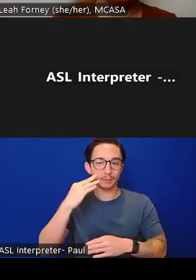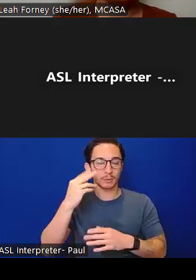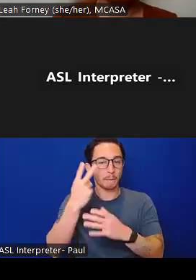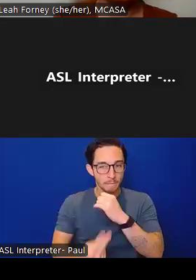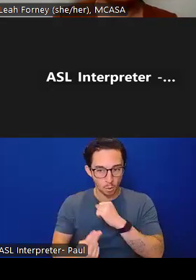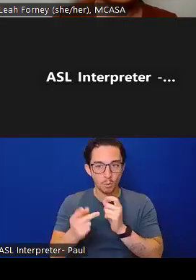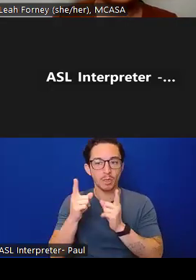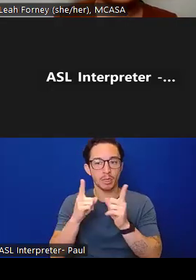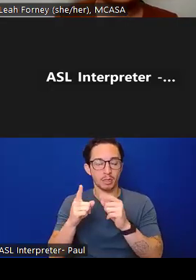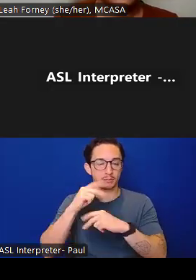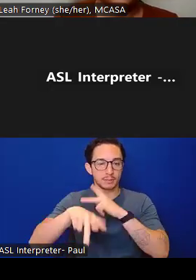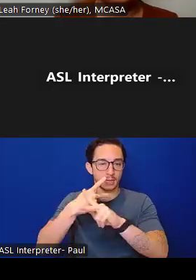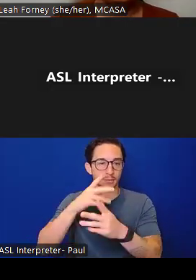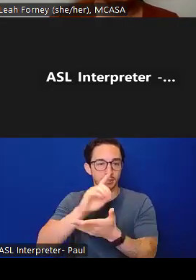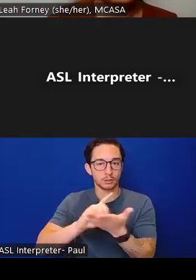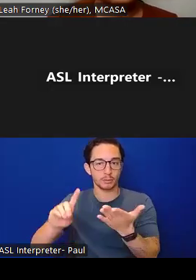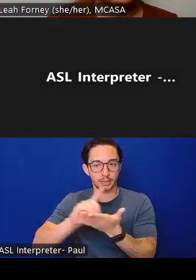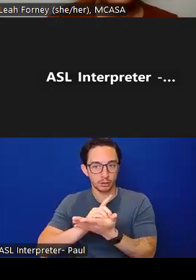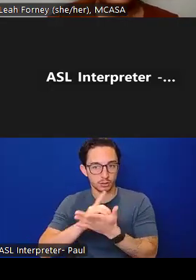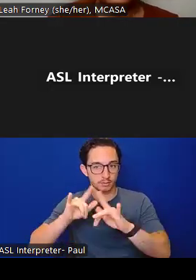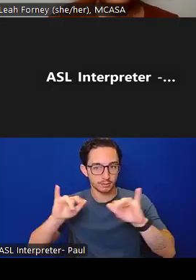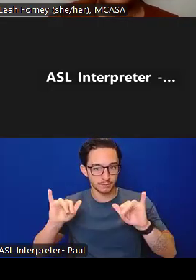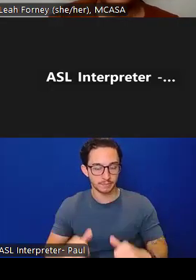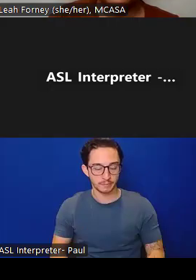both of those forms of discrimination at once.